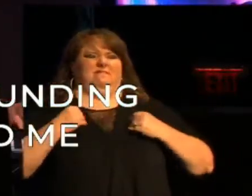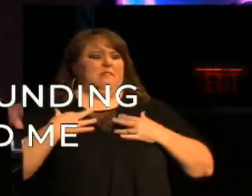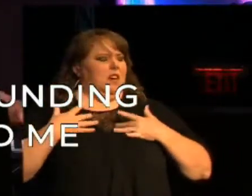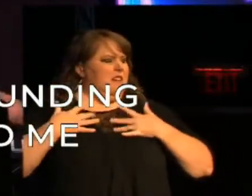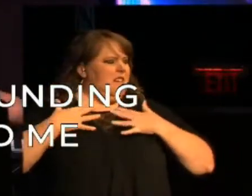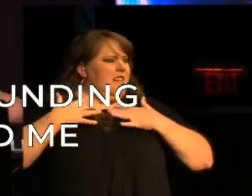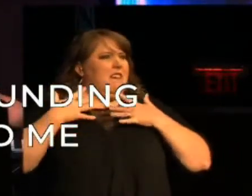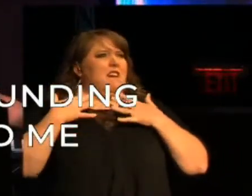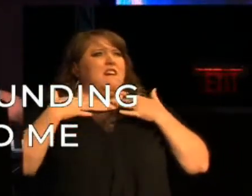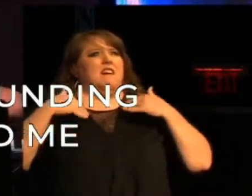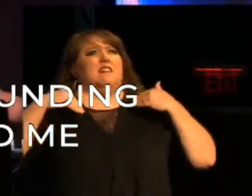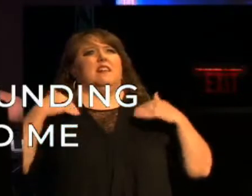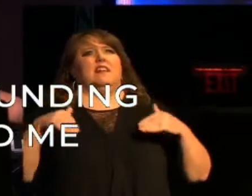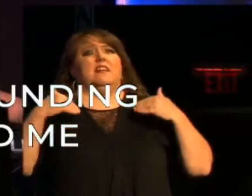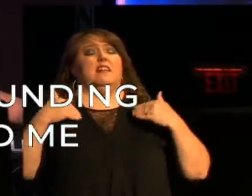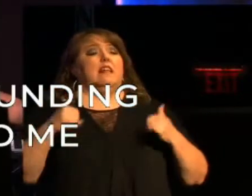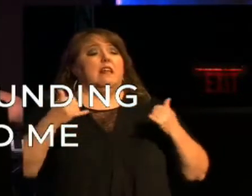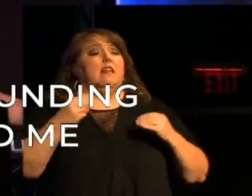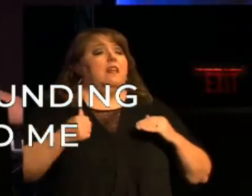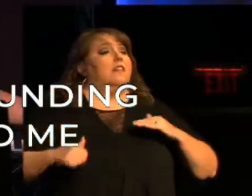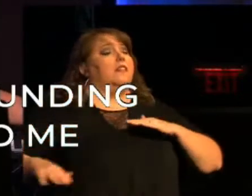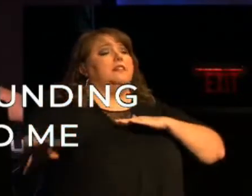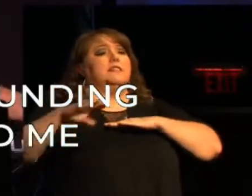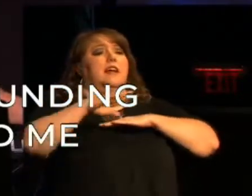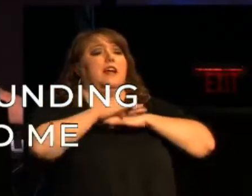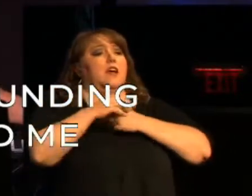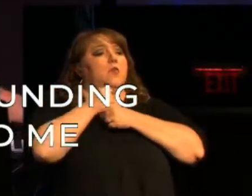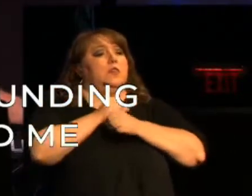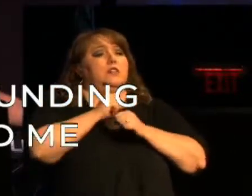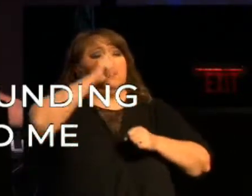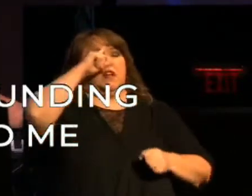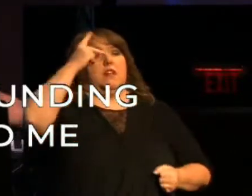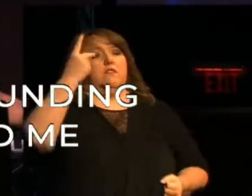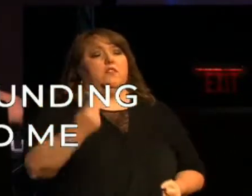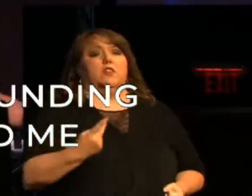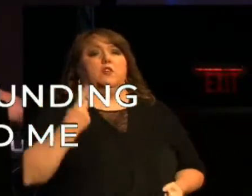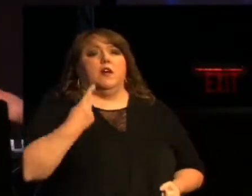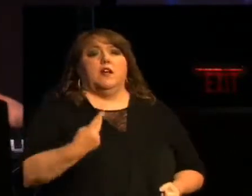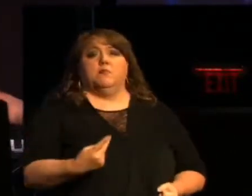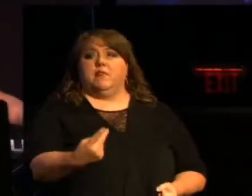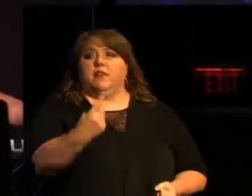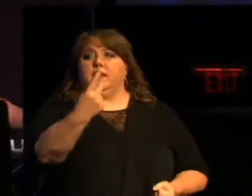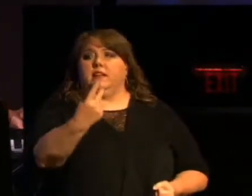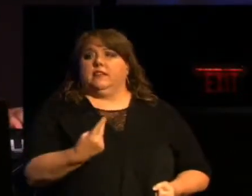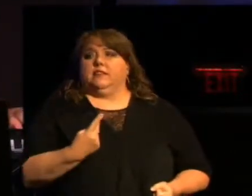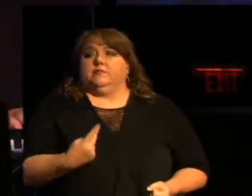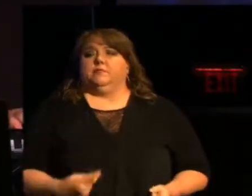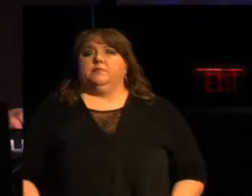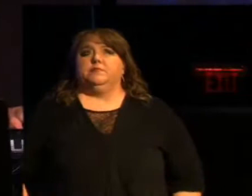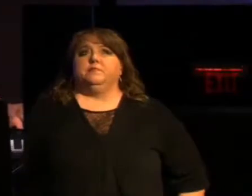was sounding. This land was made for you and me.